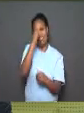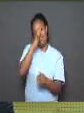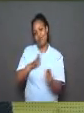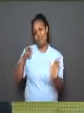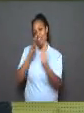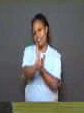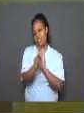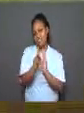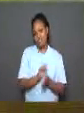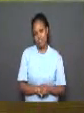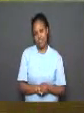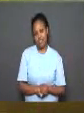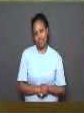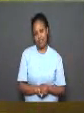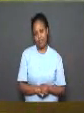family members.